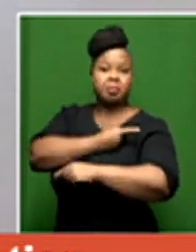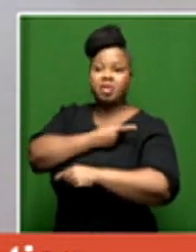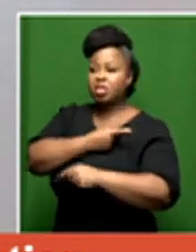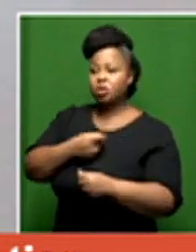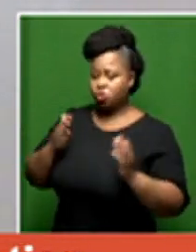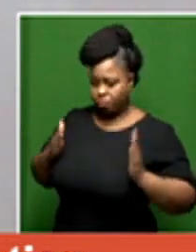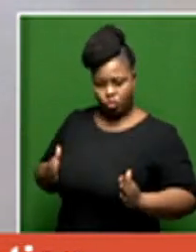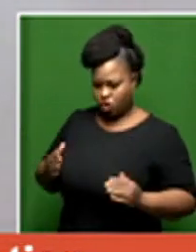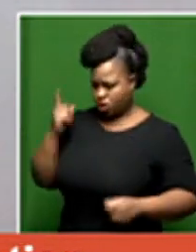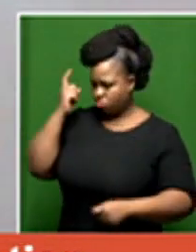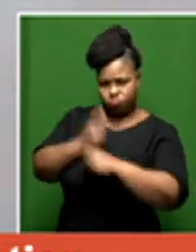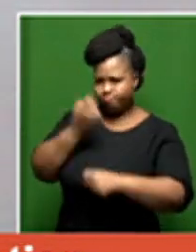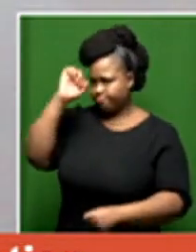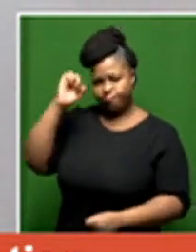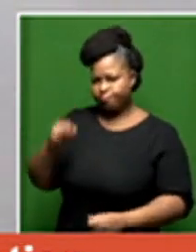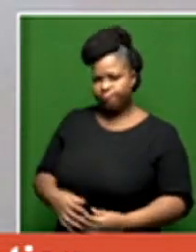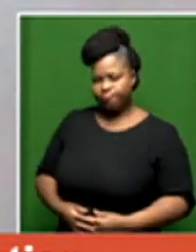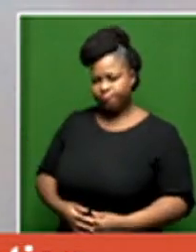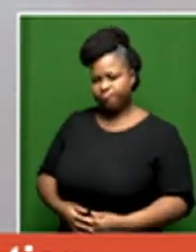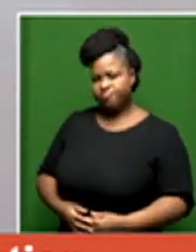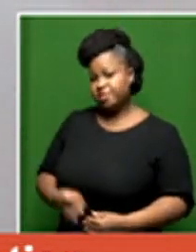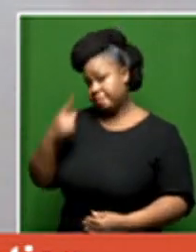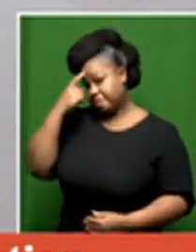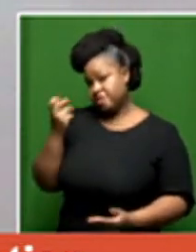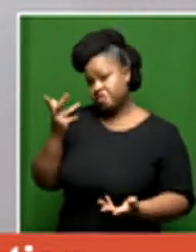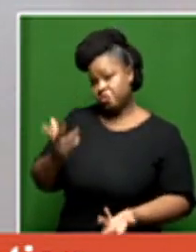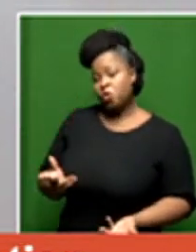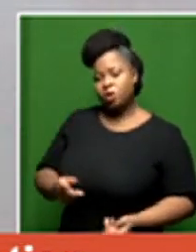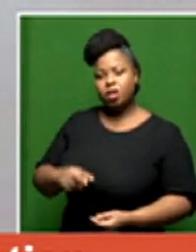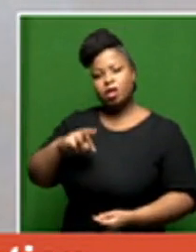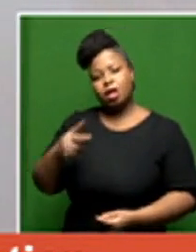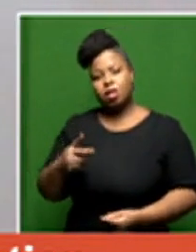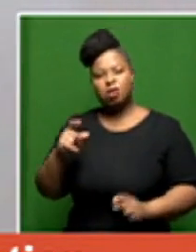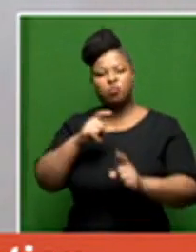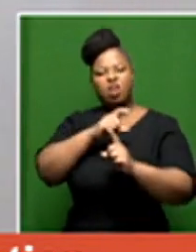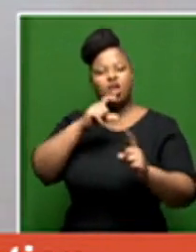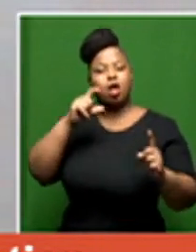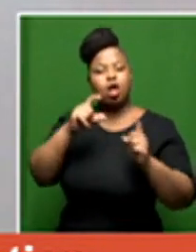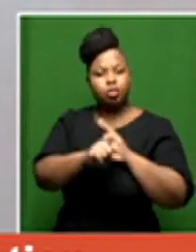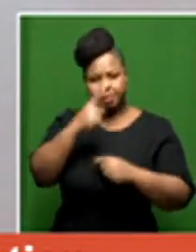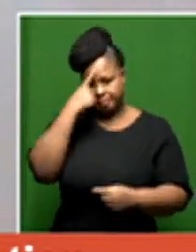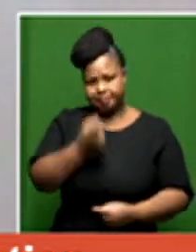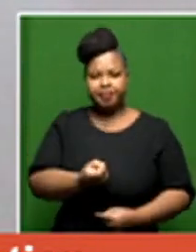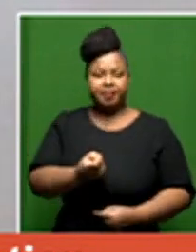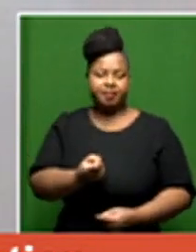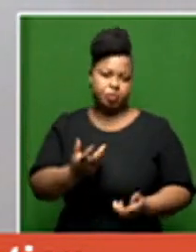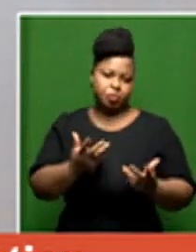body. They're against that. And then others have cultural